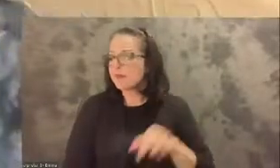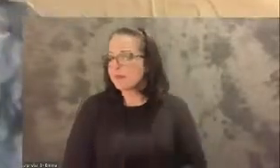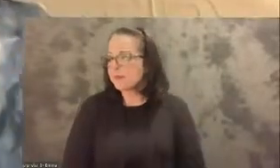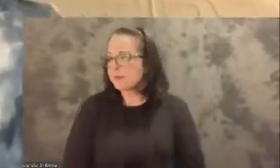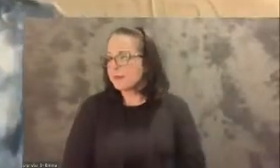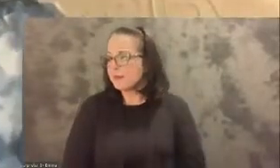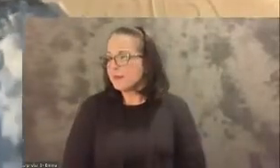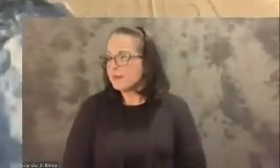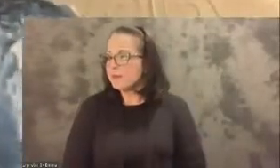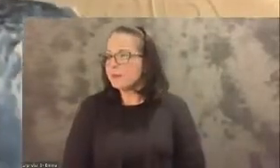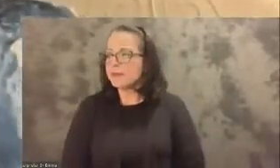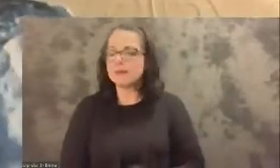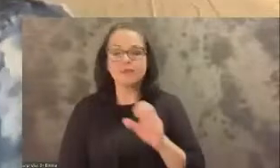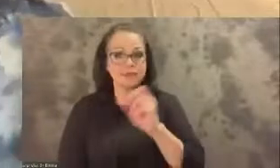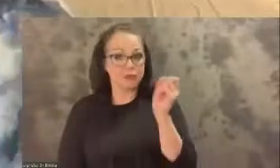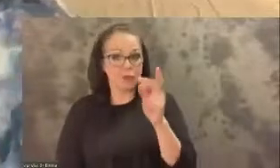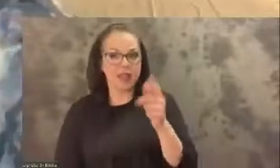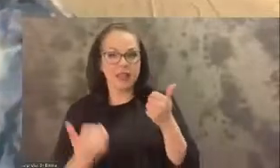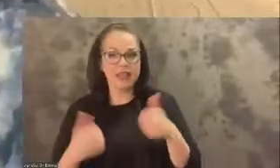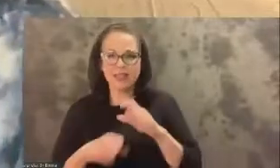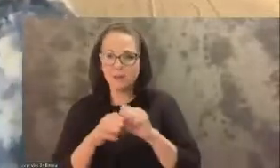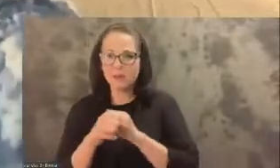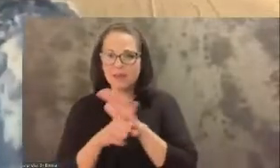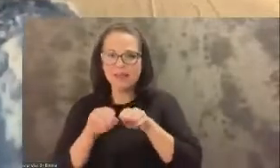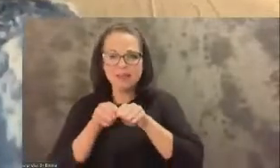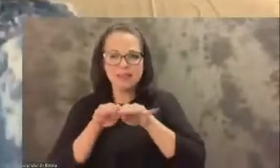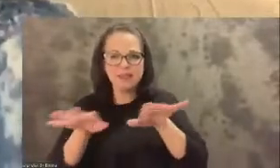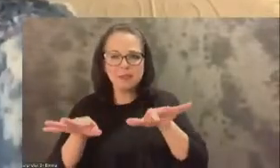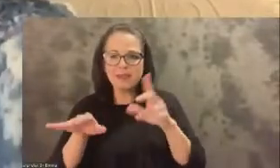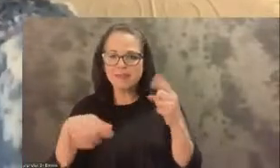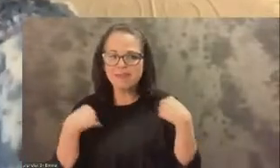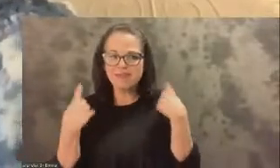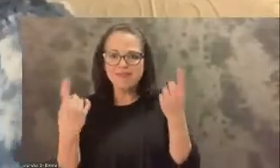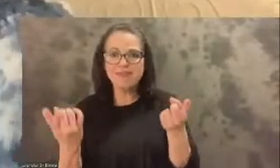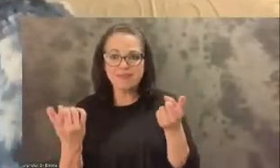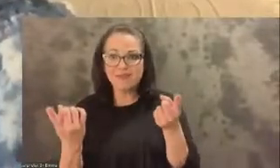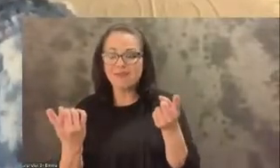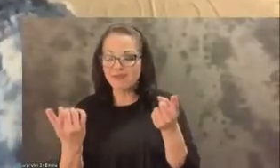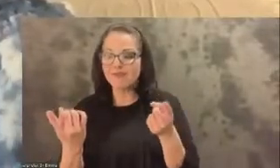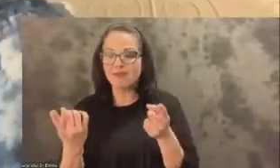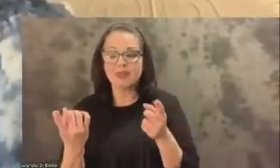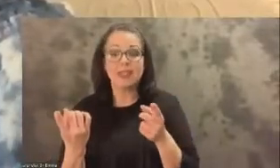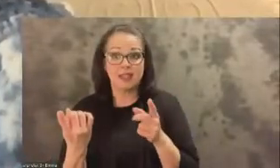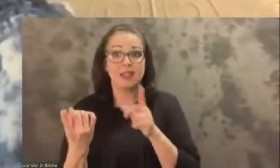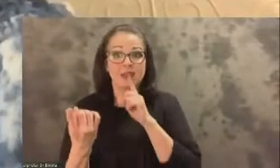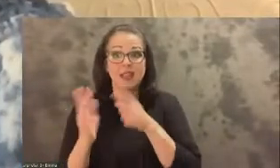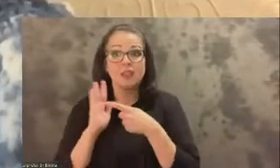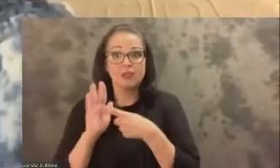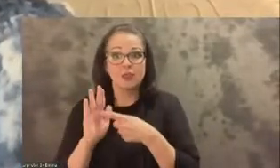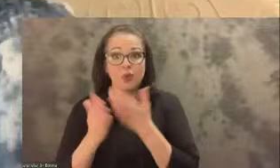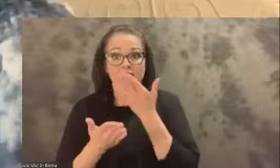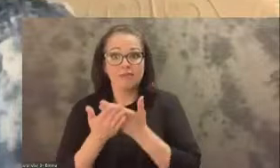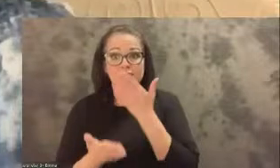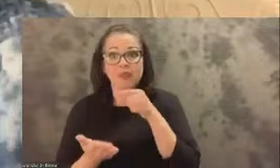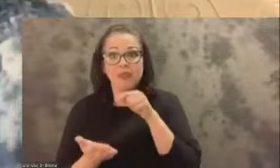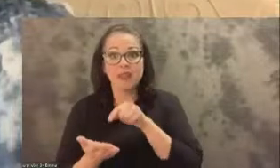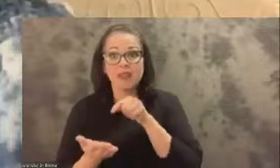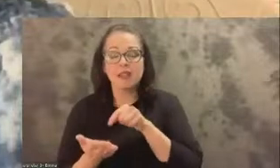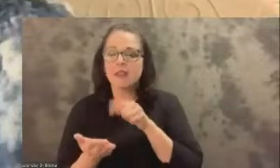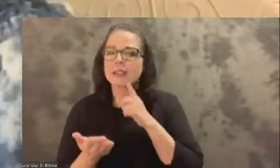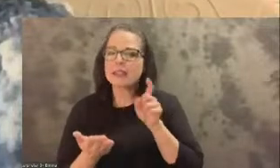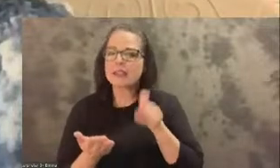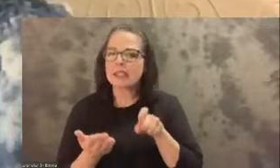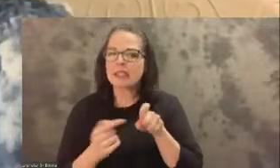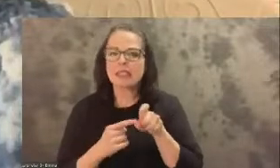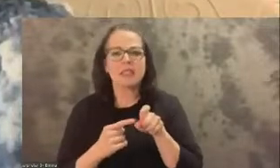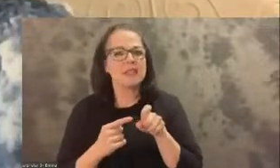Okay. This pandemic has, if it's done nothing else, it has demonstrated the need